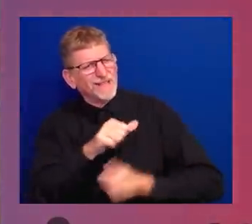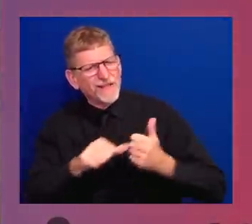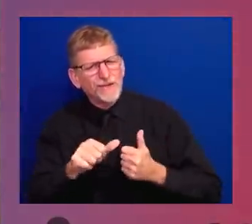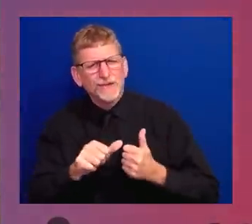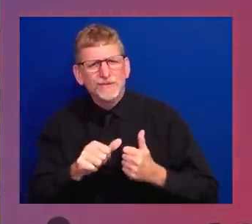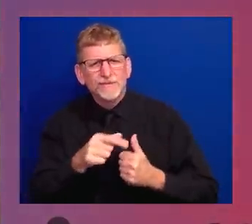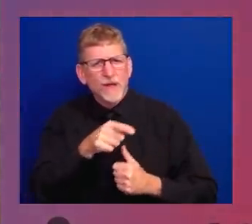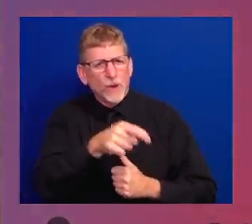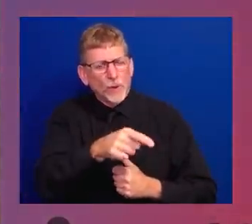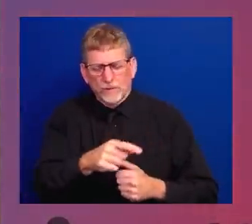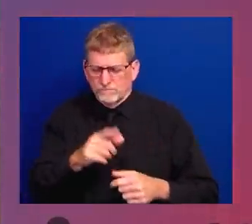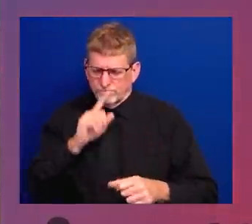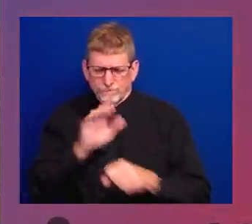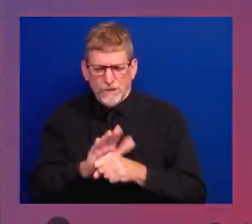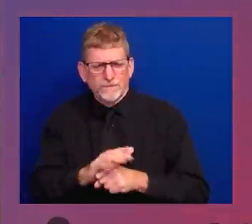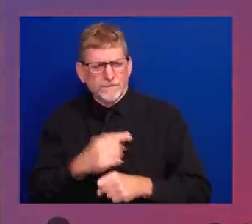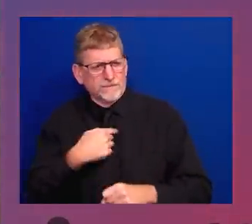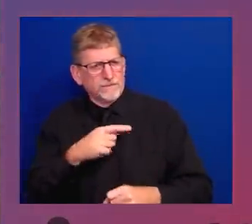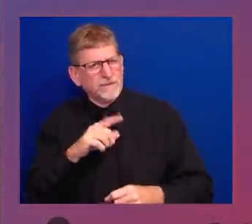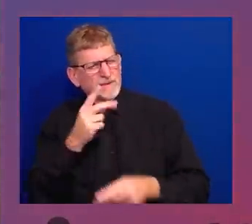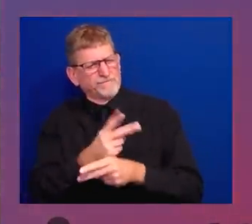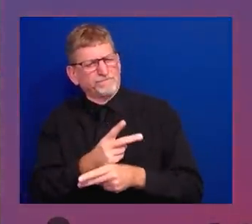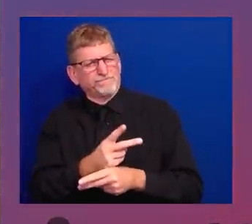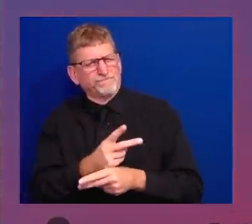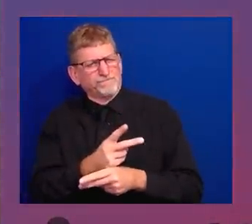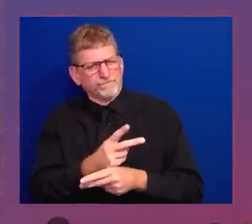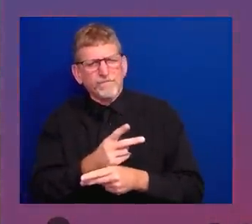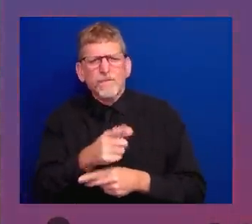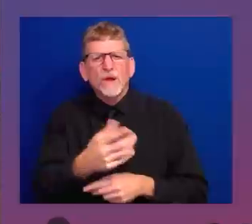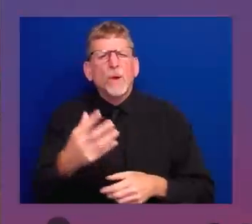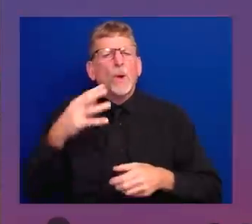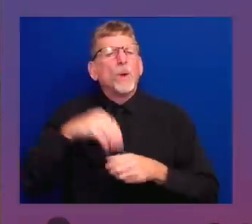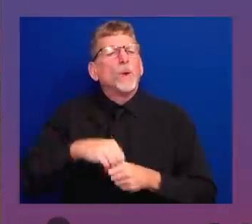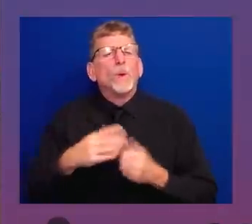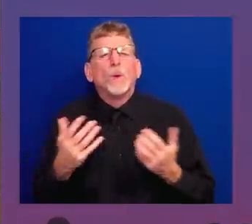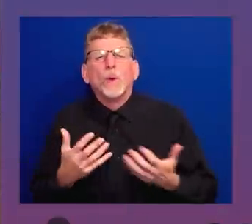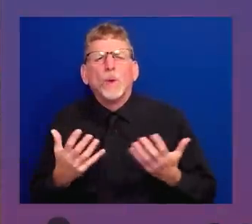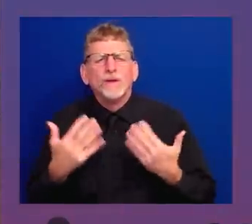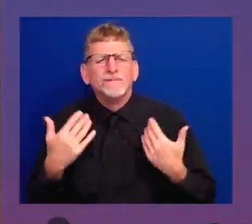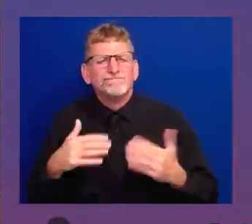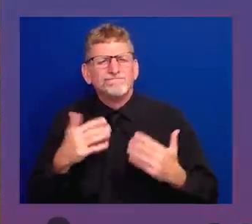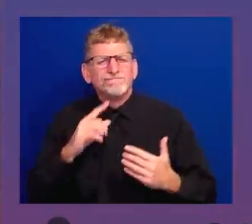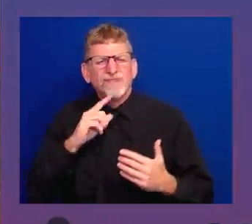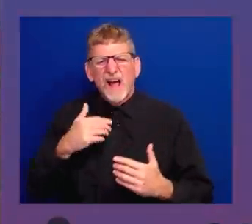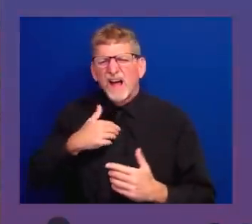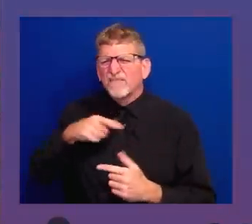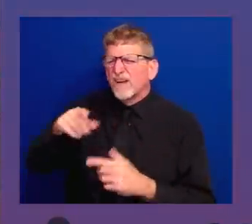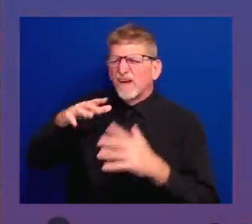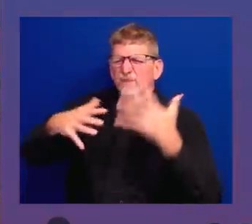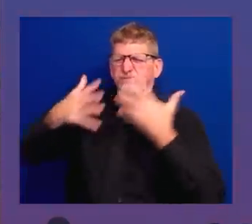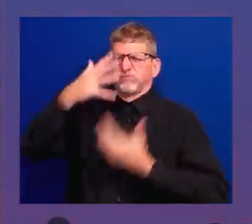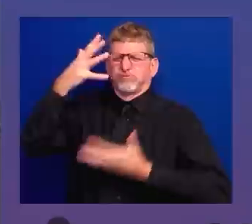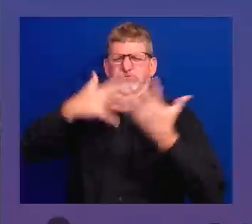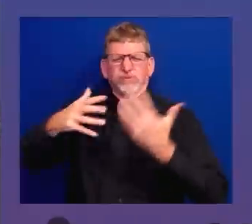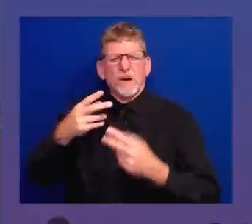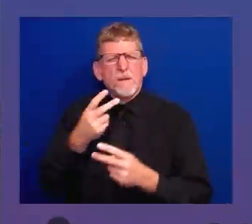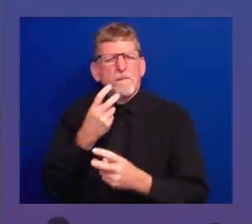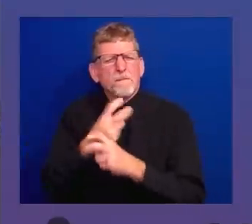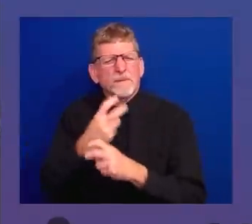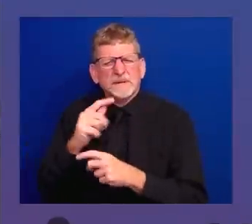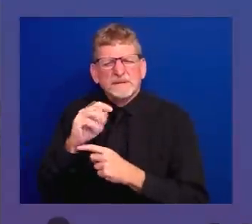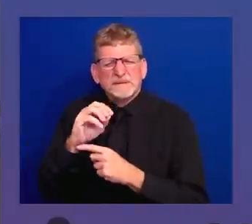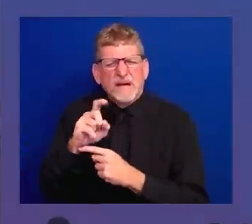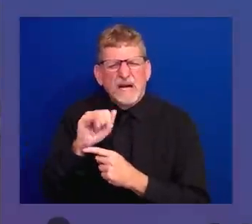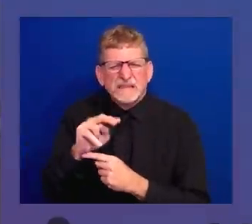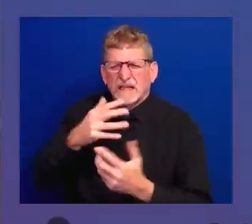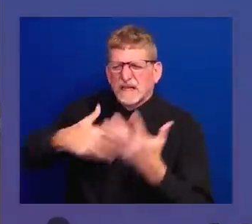exposures. While veterans fought for us overseas, many of them were breathing in toxic fumes and particulate matter.